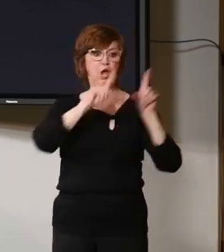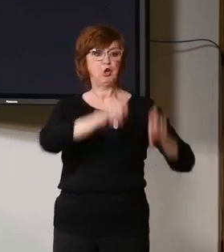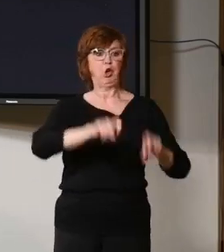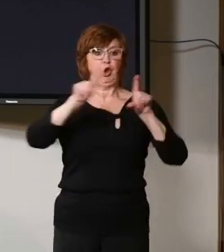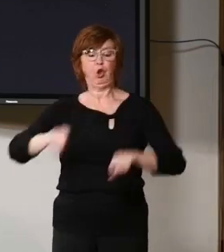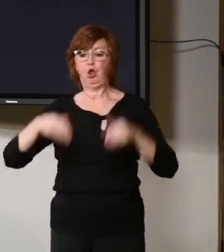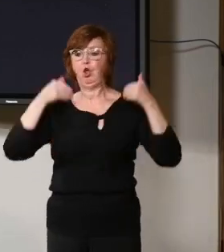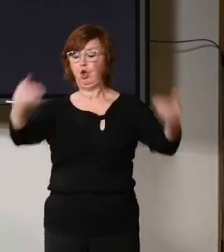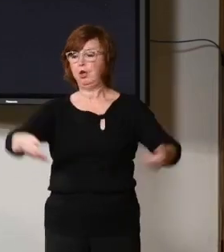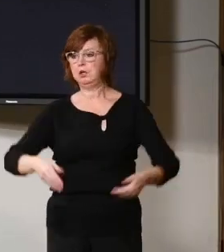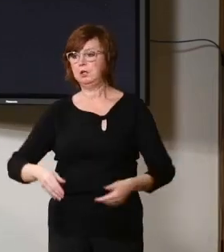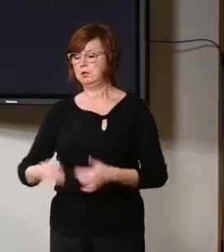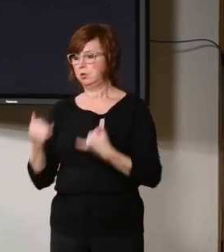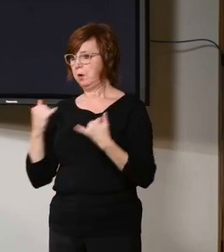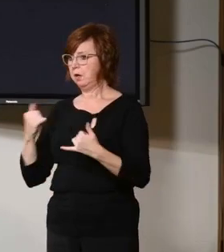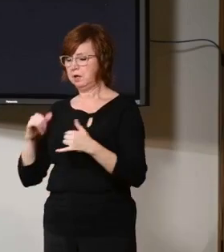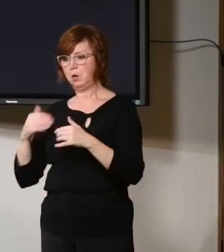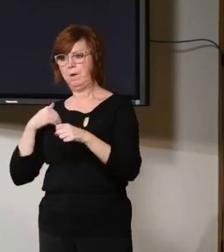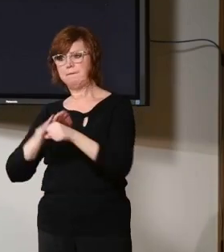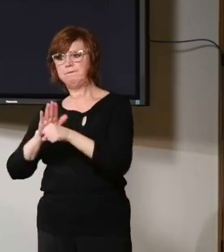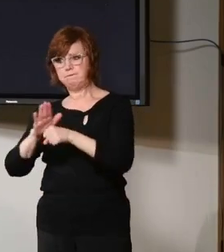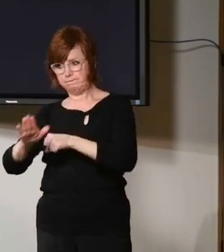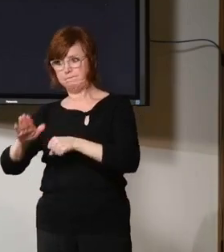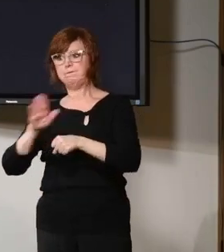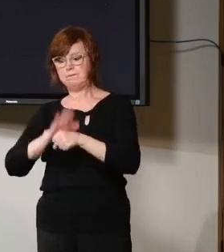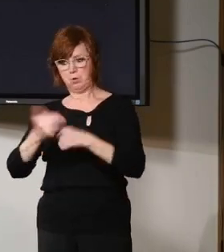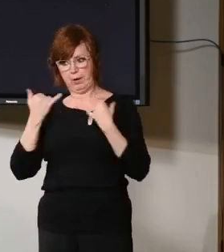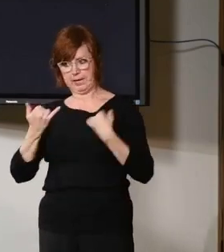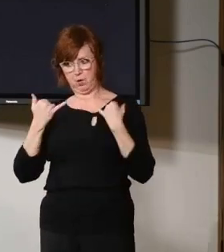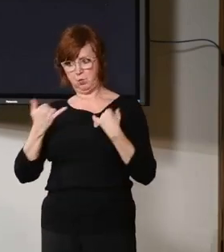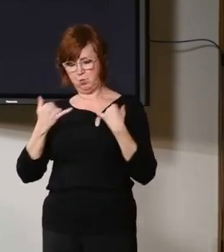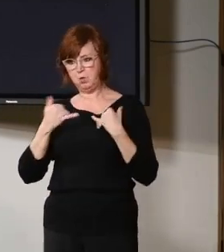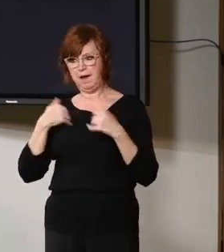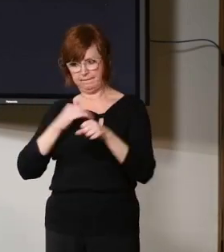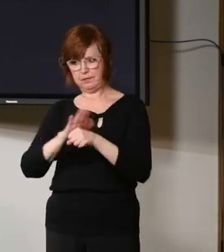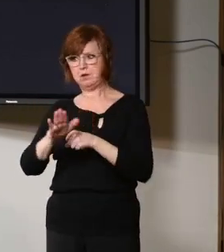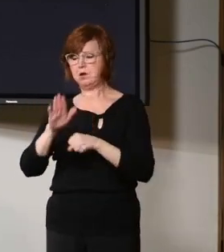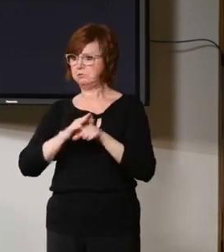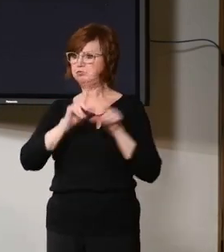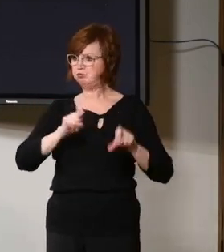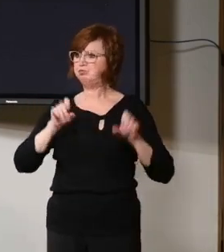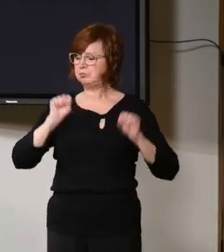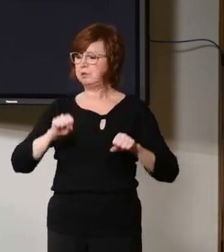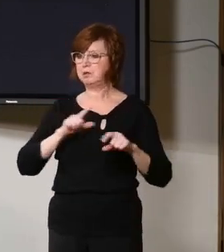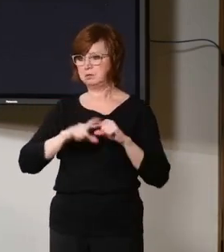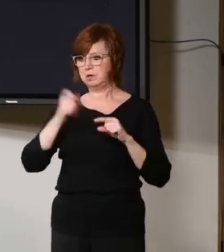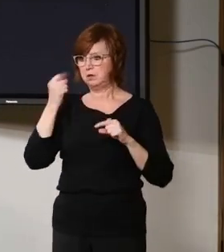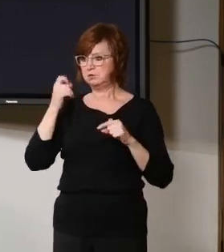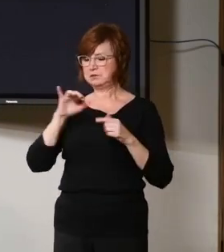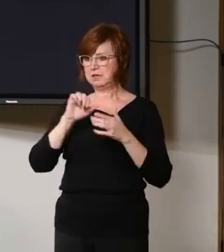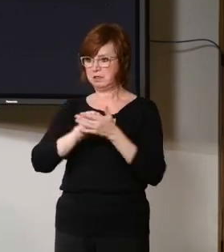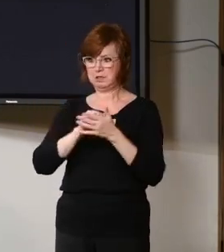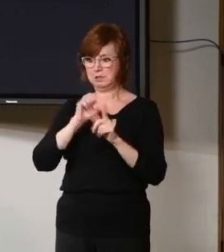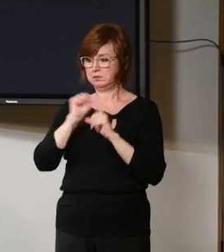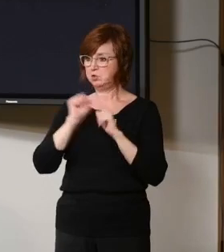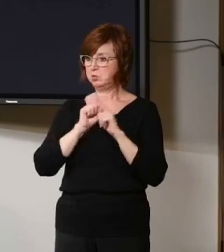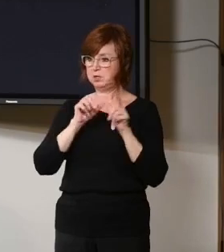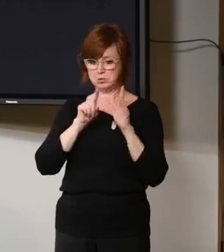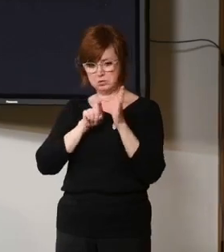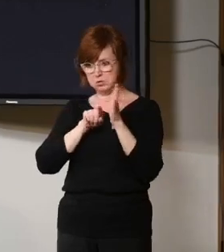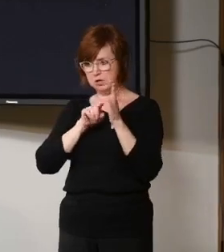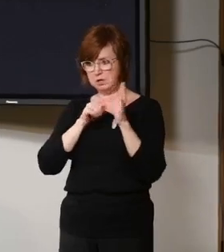on testing supplies and reagents, but we do know that this situation is going to continue for several weeks to months, and we